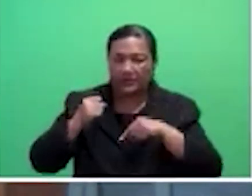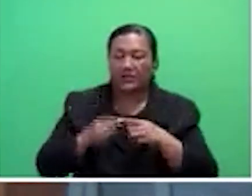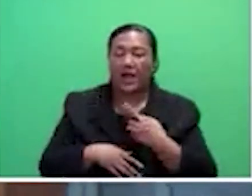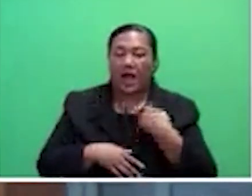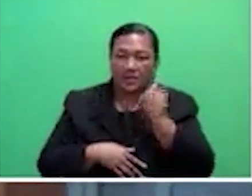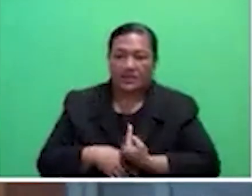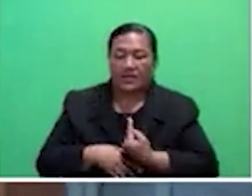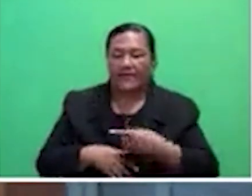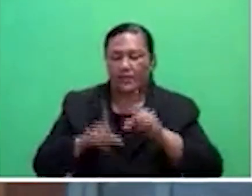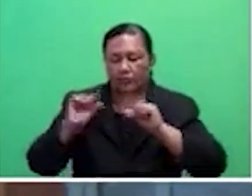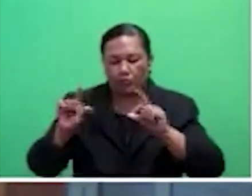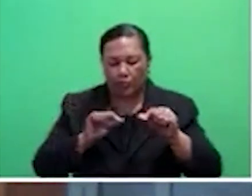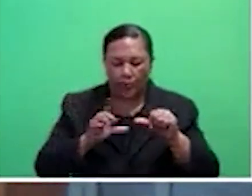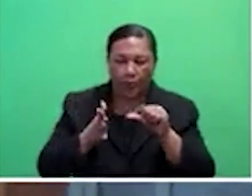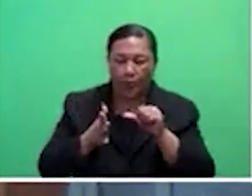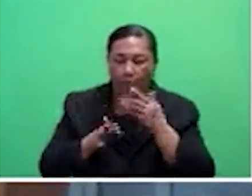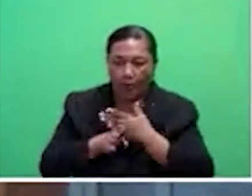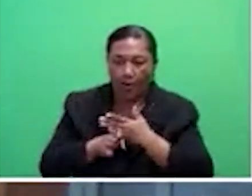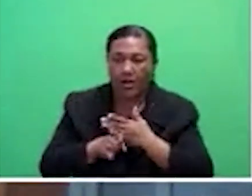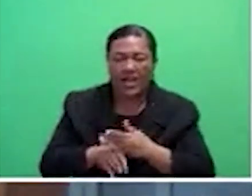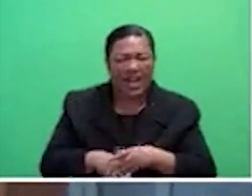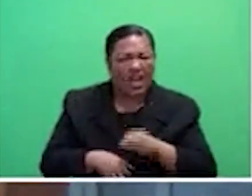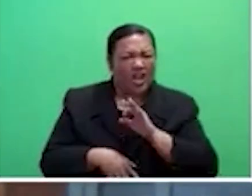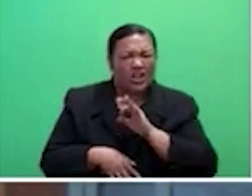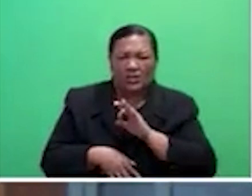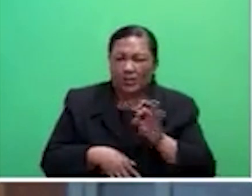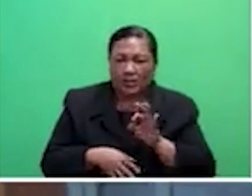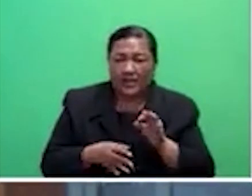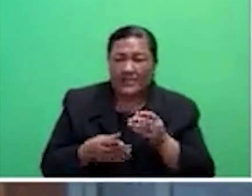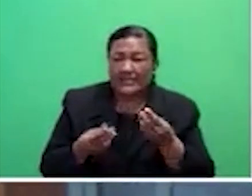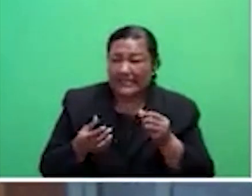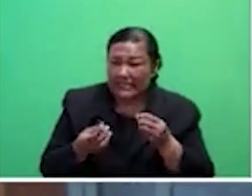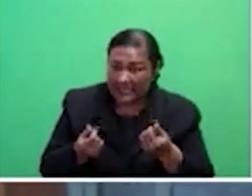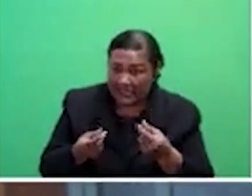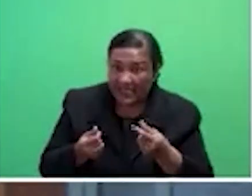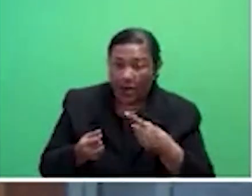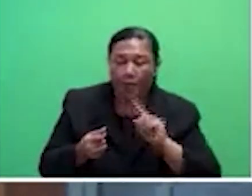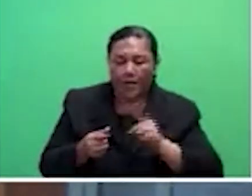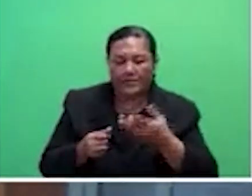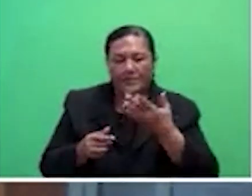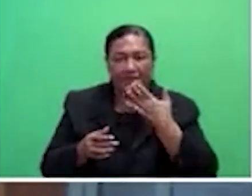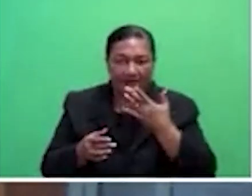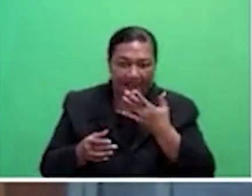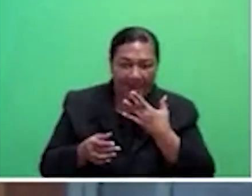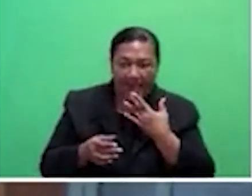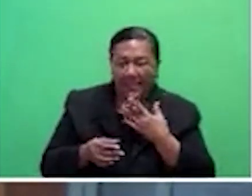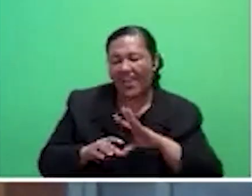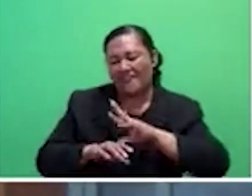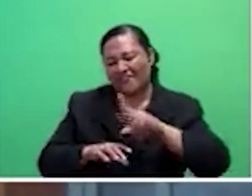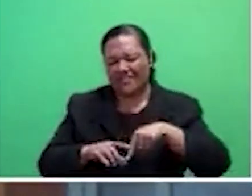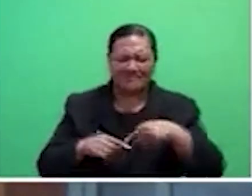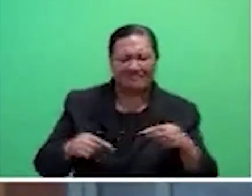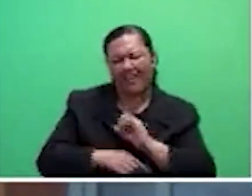ignore these things and pretend that everything is fine. But we cannot go into the future as a nation secure and united